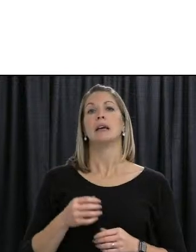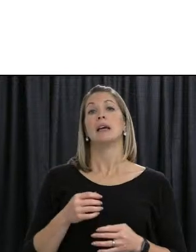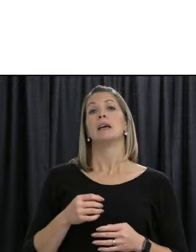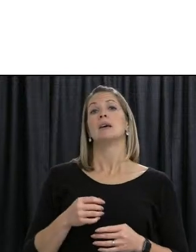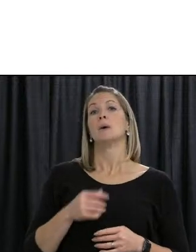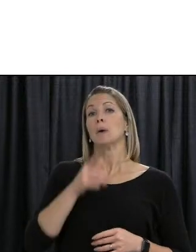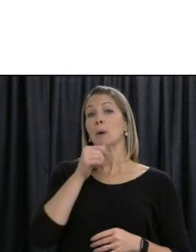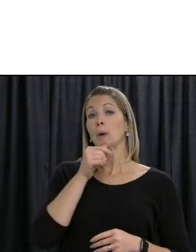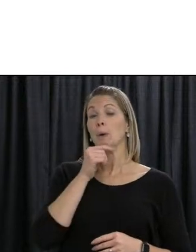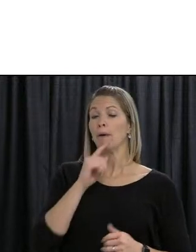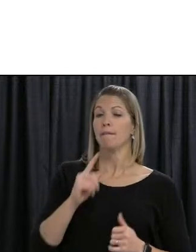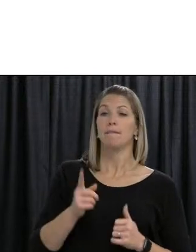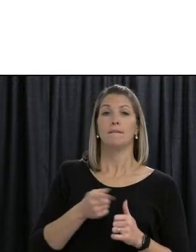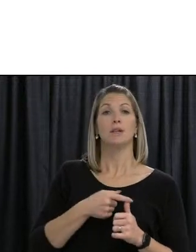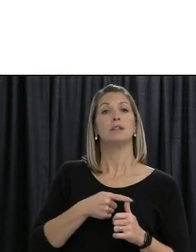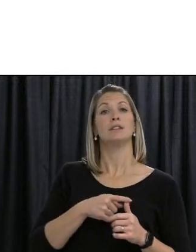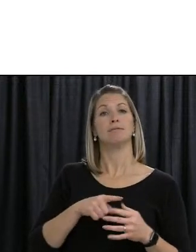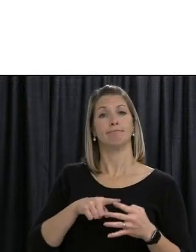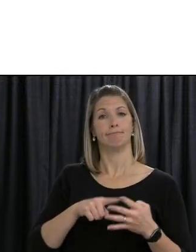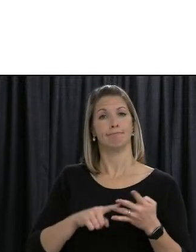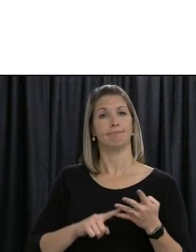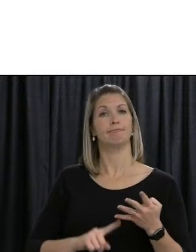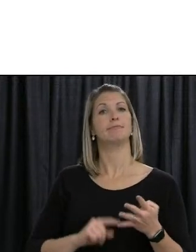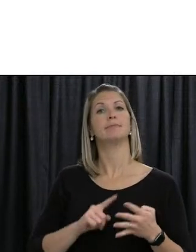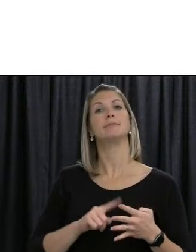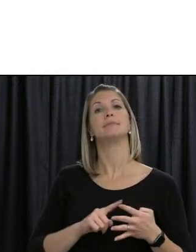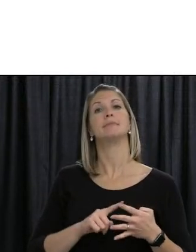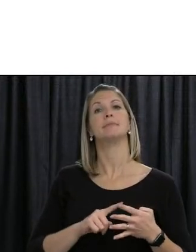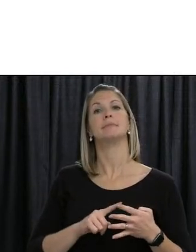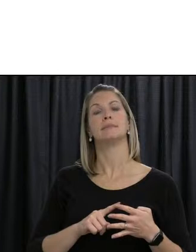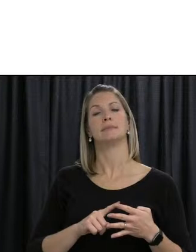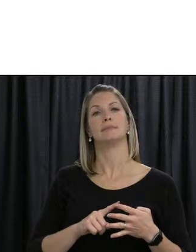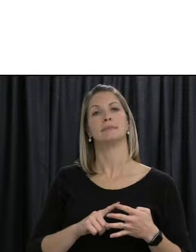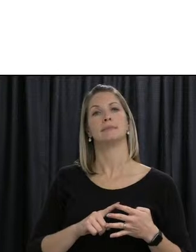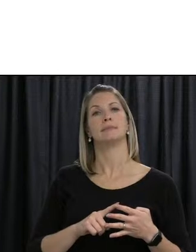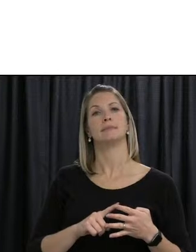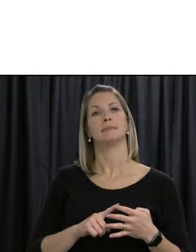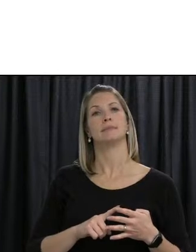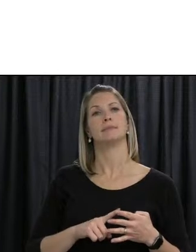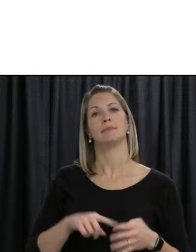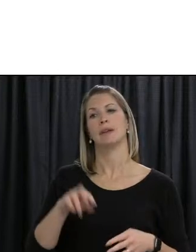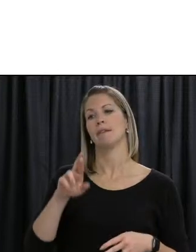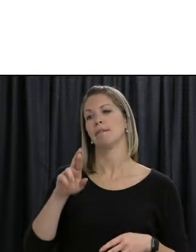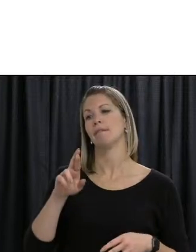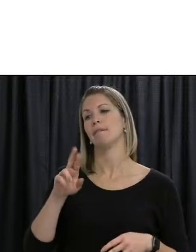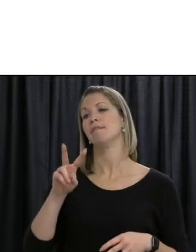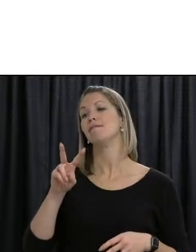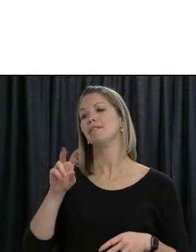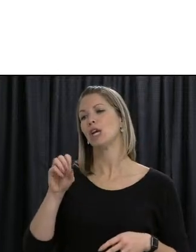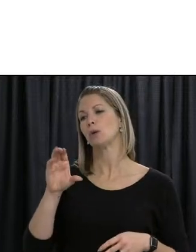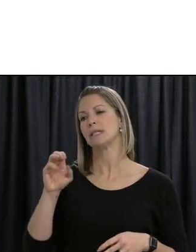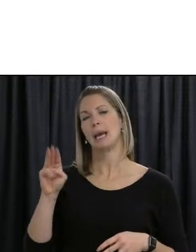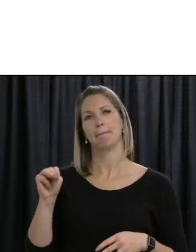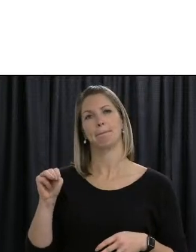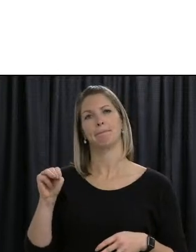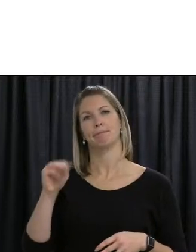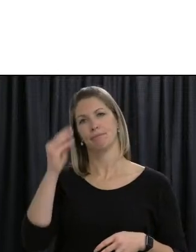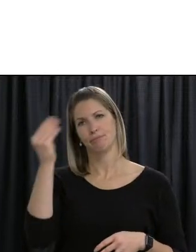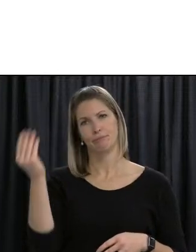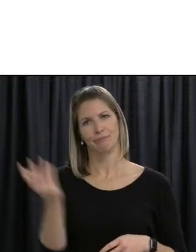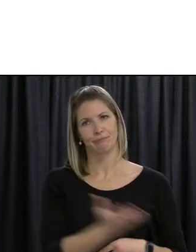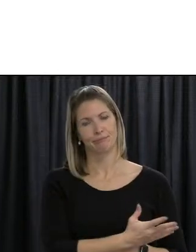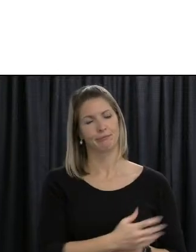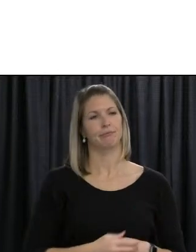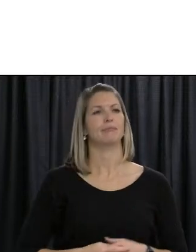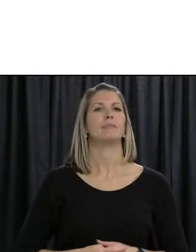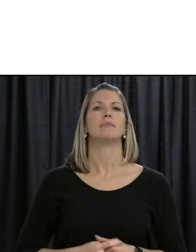in the order they registered for today's call. Our first questions are from Richard Duggan of VOCM News. Please go ahead.